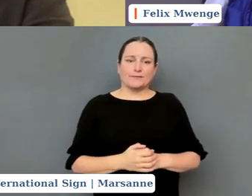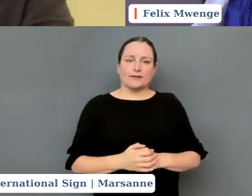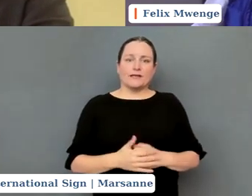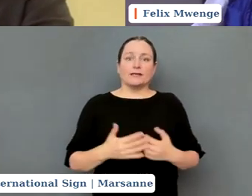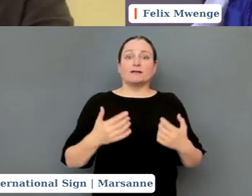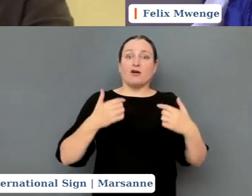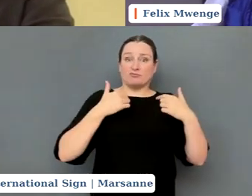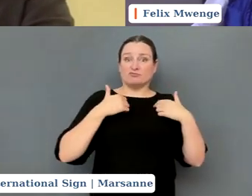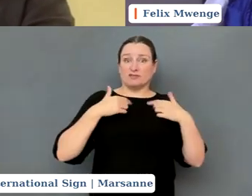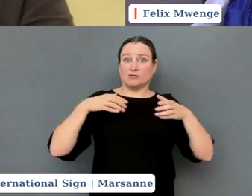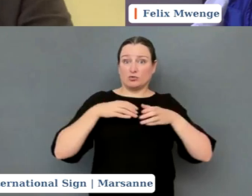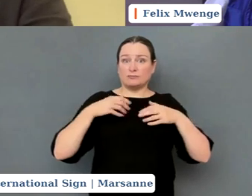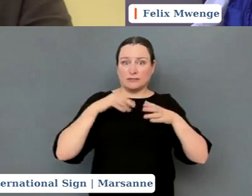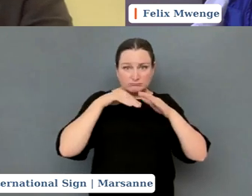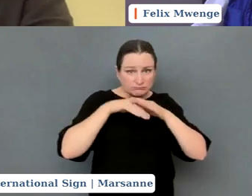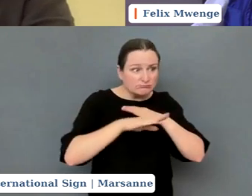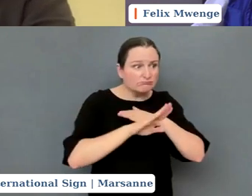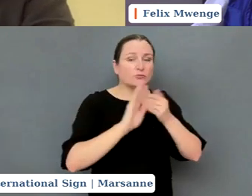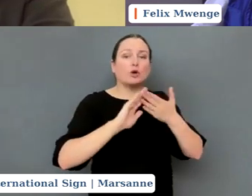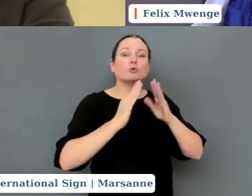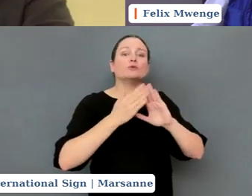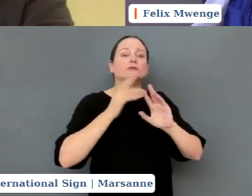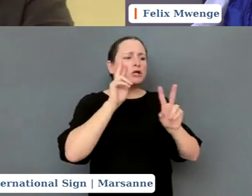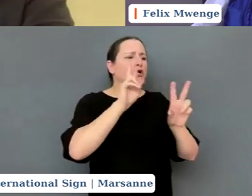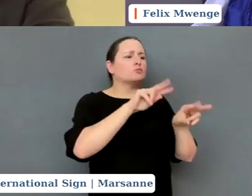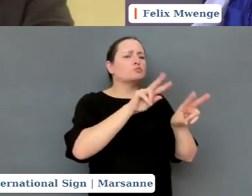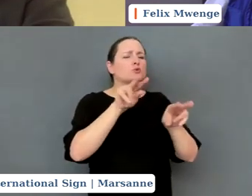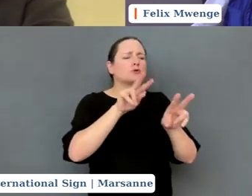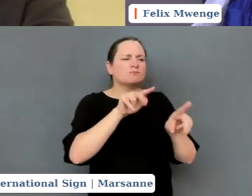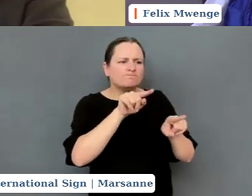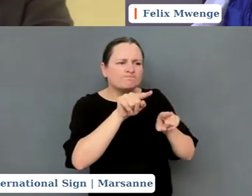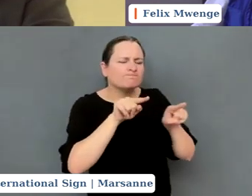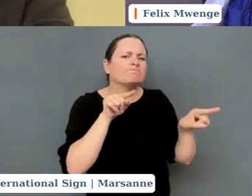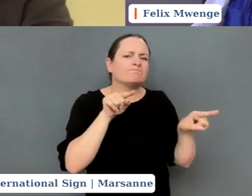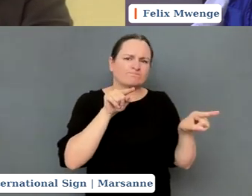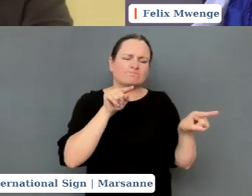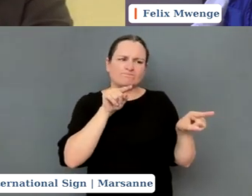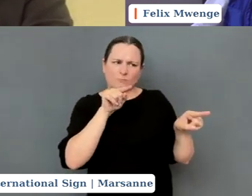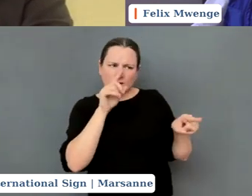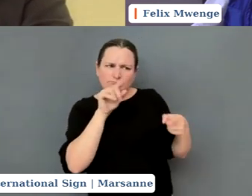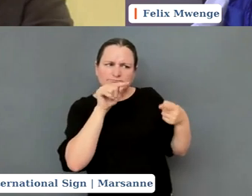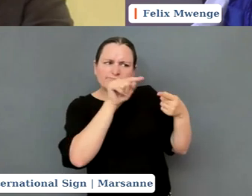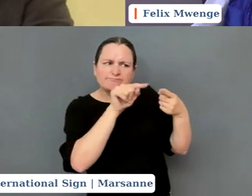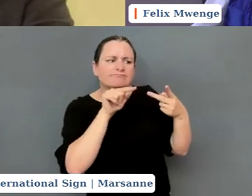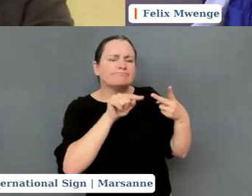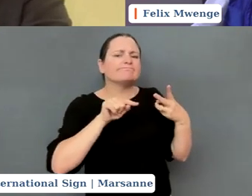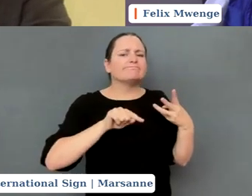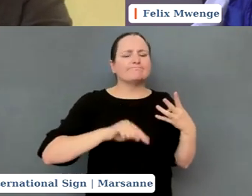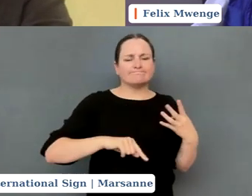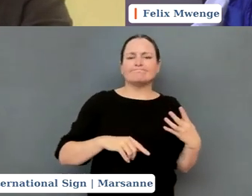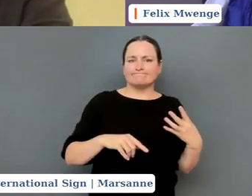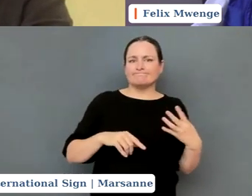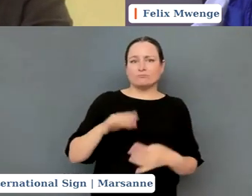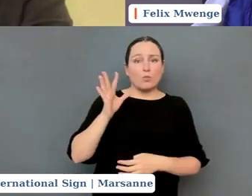issues. We have fought for the exclusion